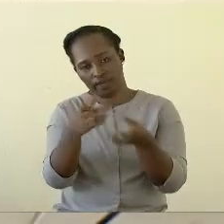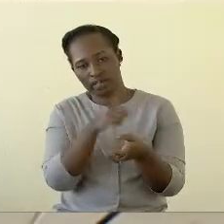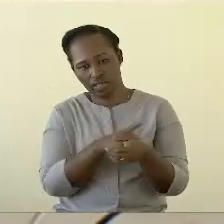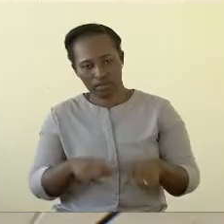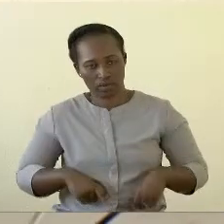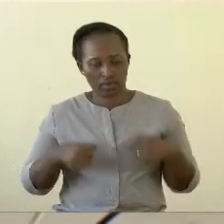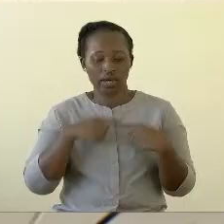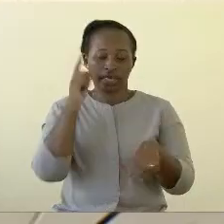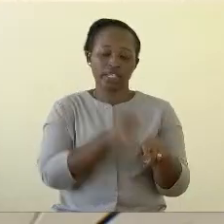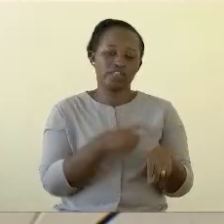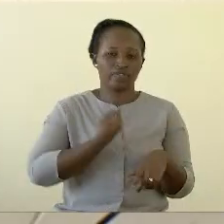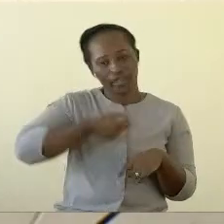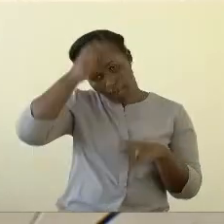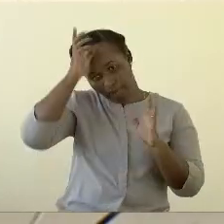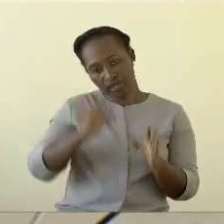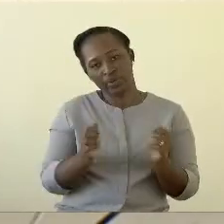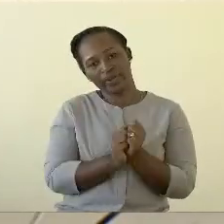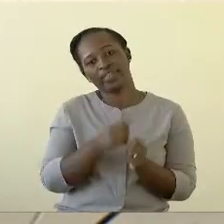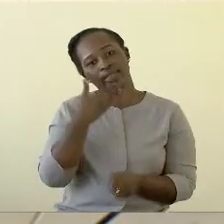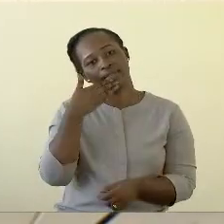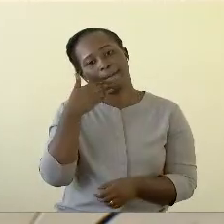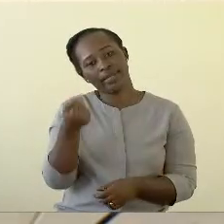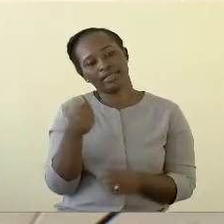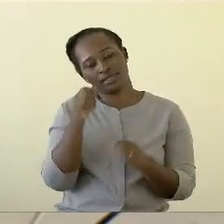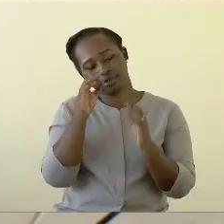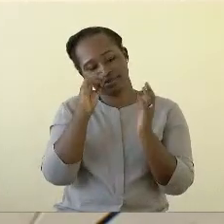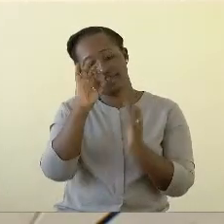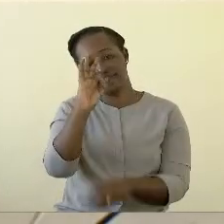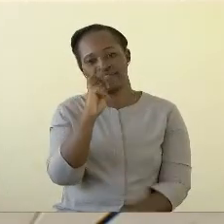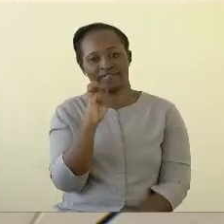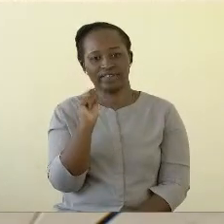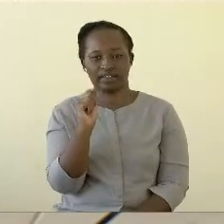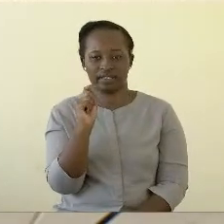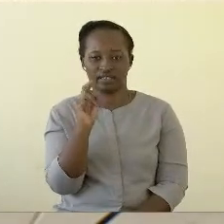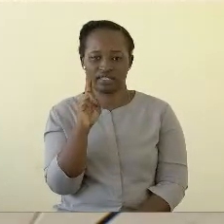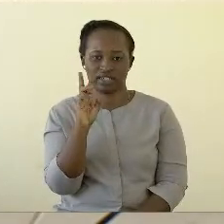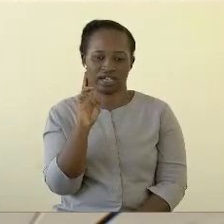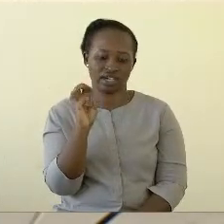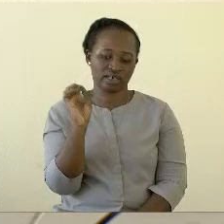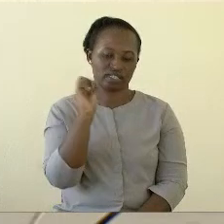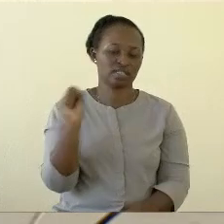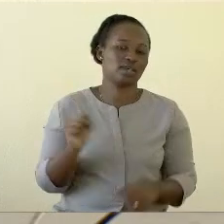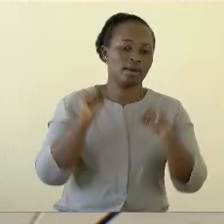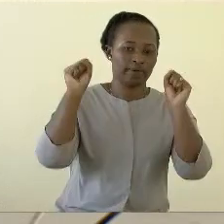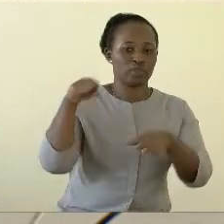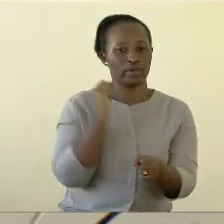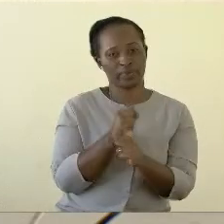a population with the best features able to make it.